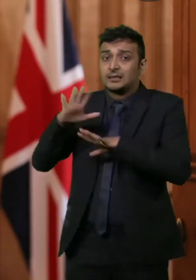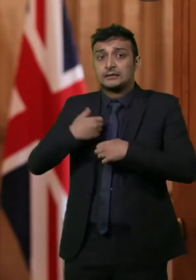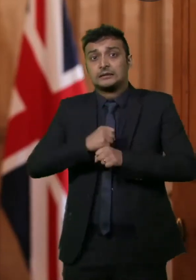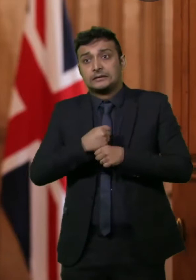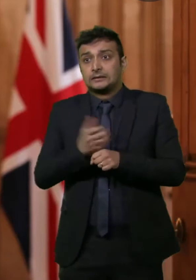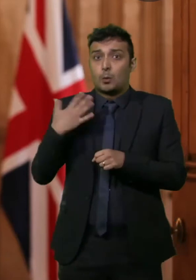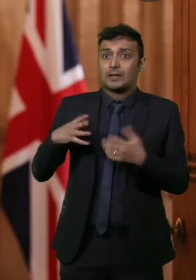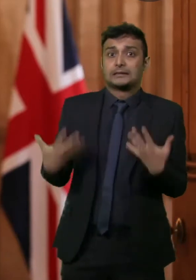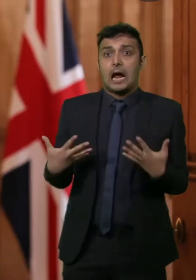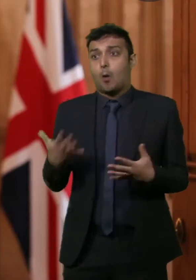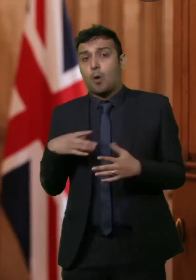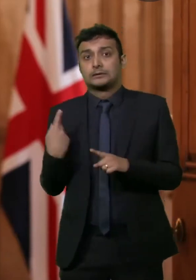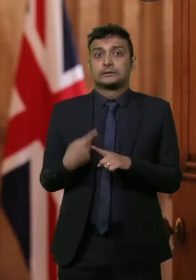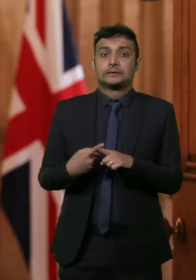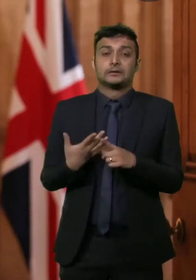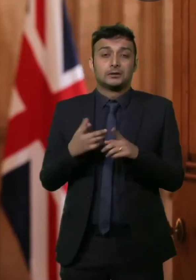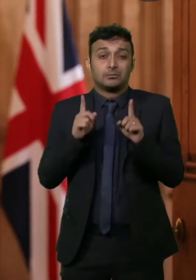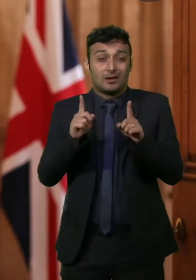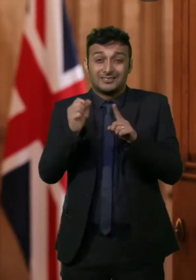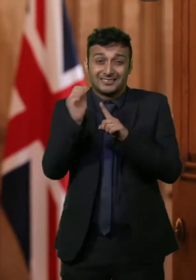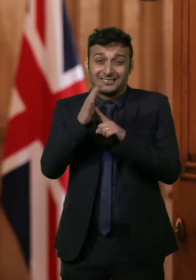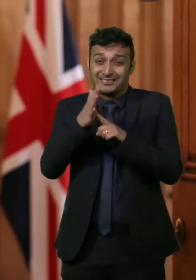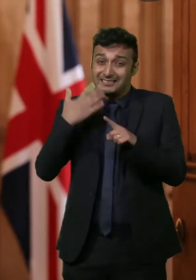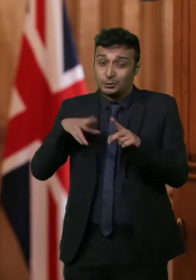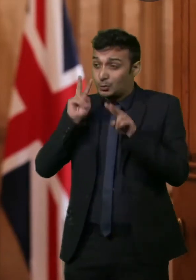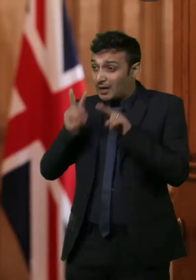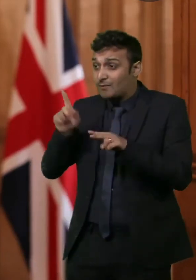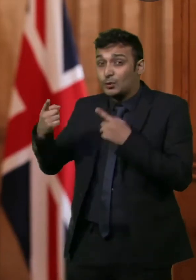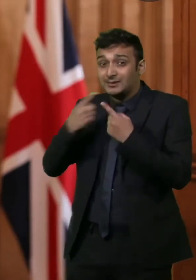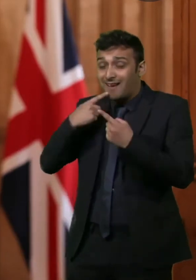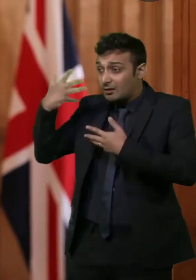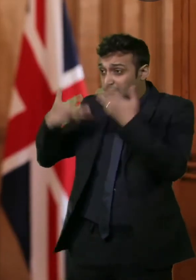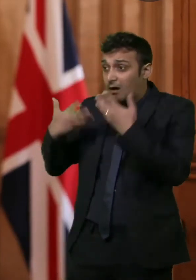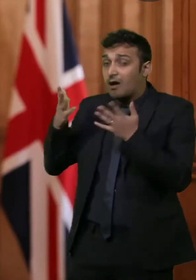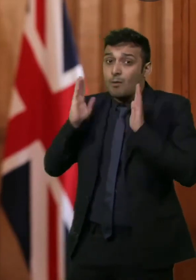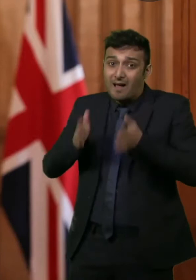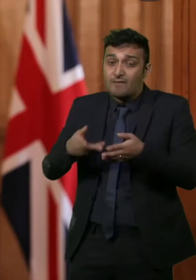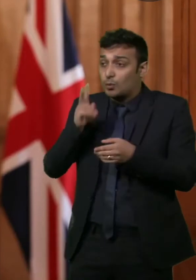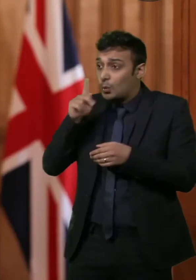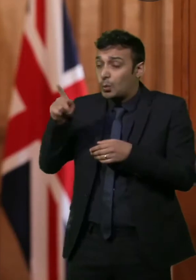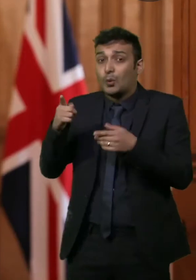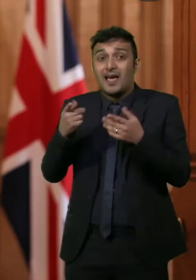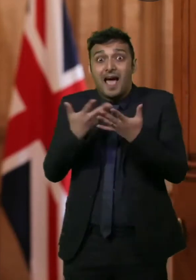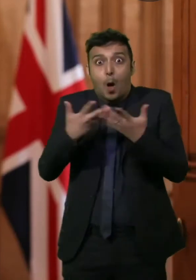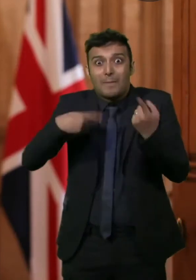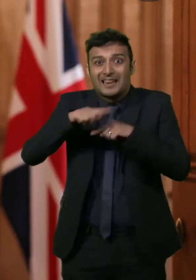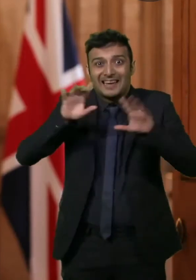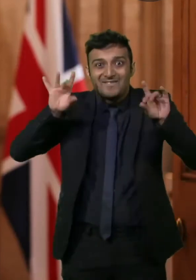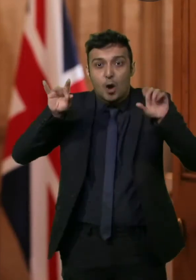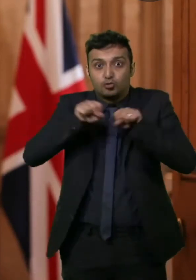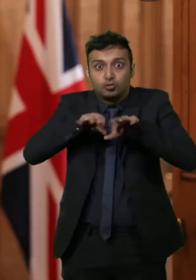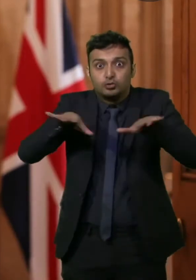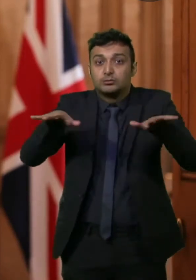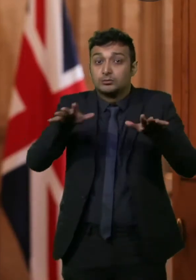data. We have to look at the rates of infection. Don't forget they're still very high by the standards of last